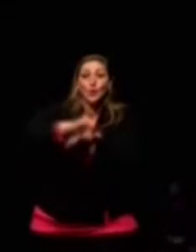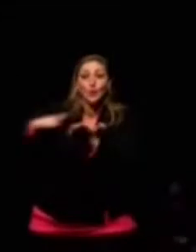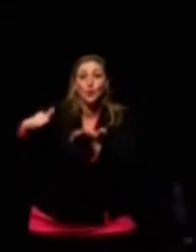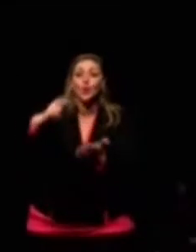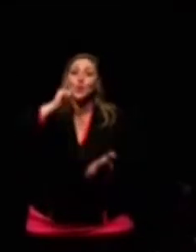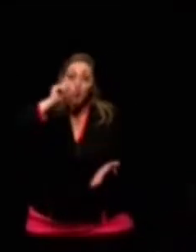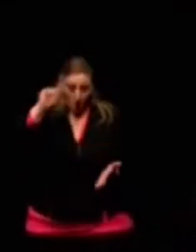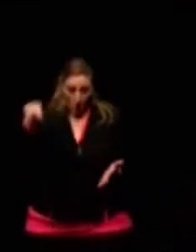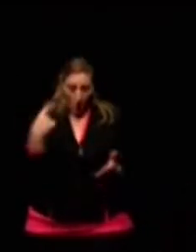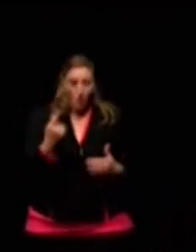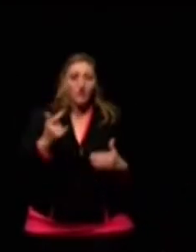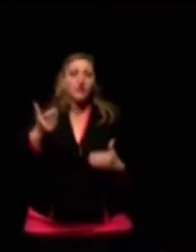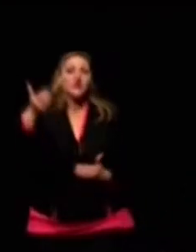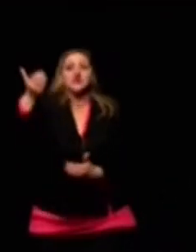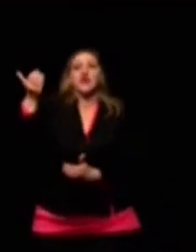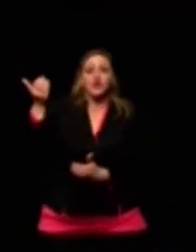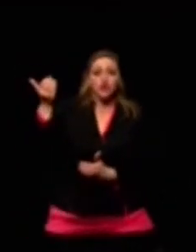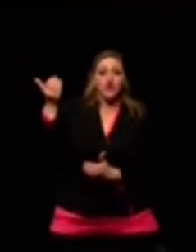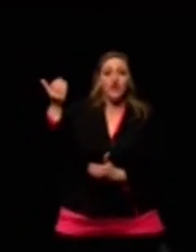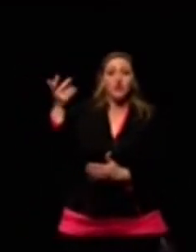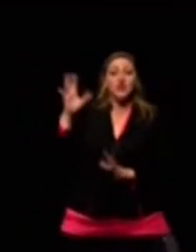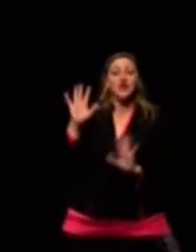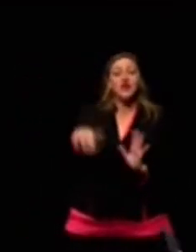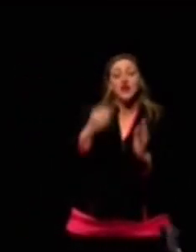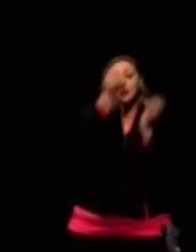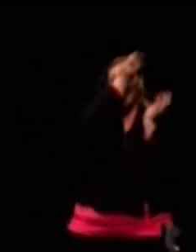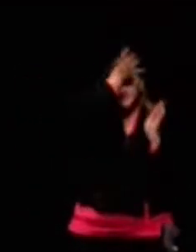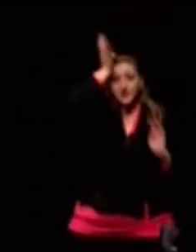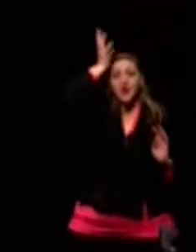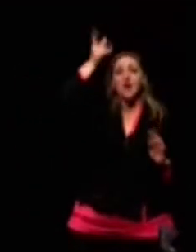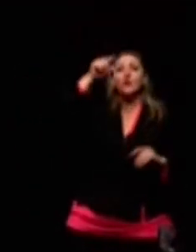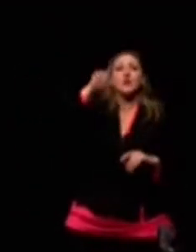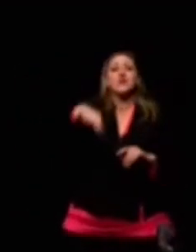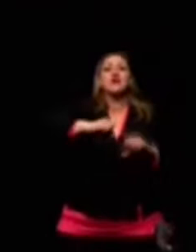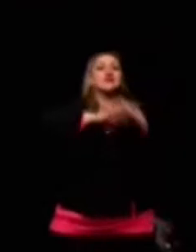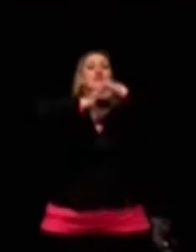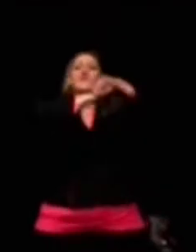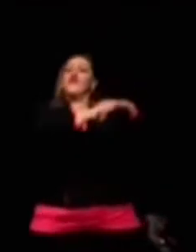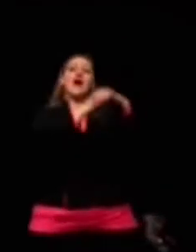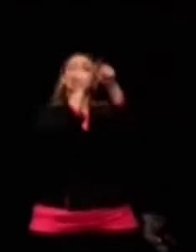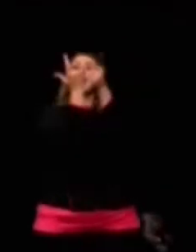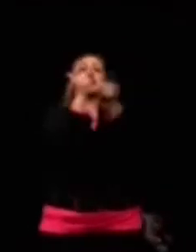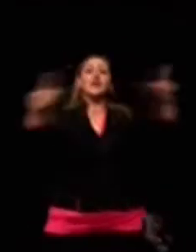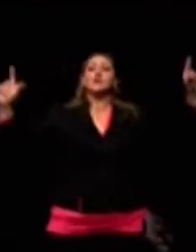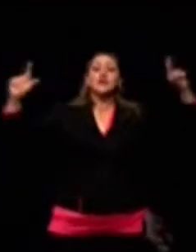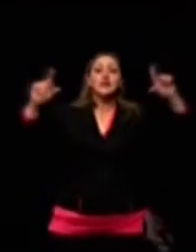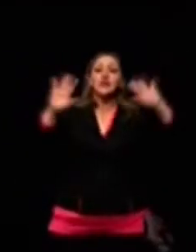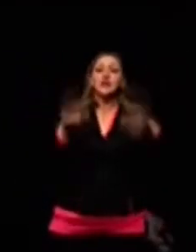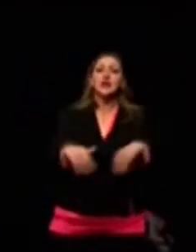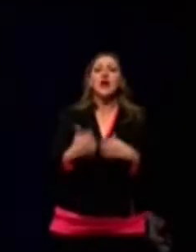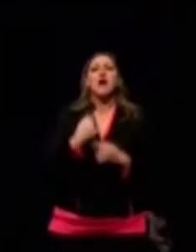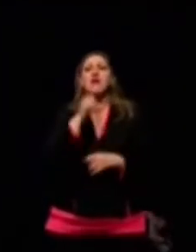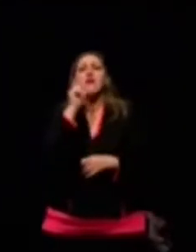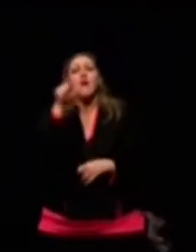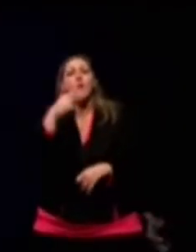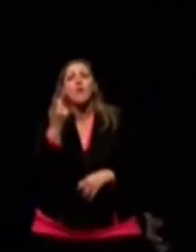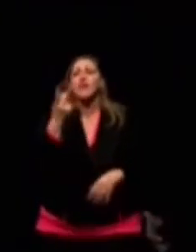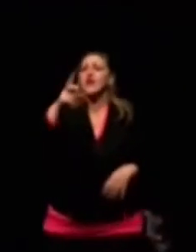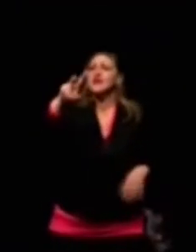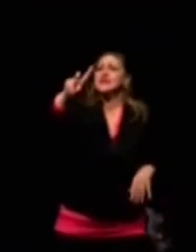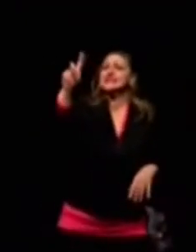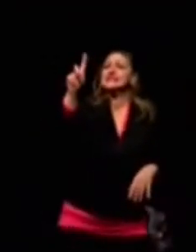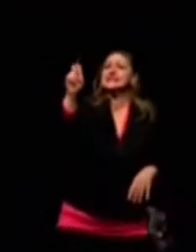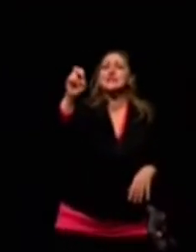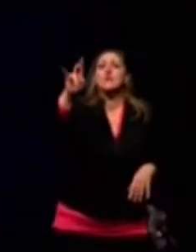Statue of Liberty, we must be the defenders of liberty. Not just a laboratory of democracy,